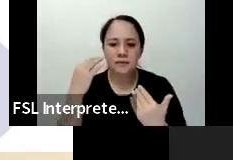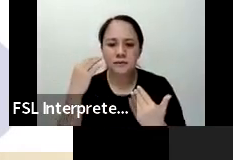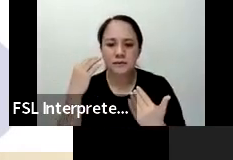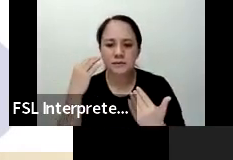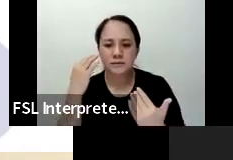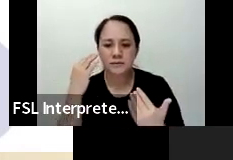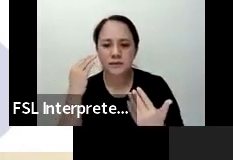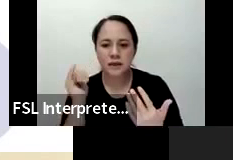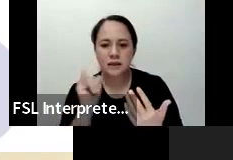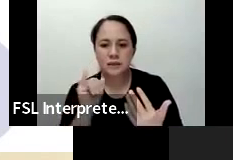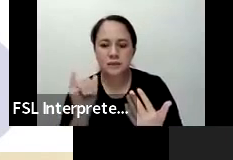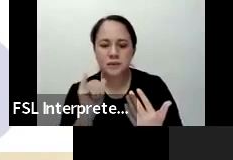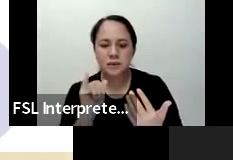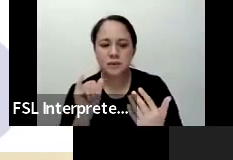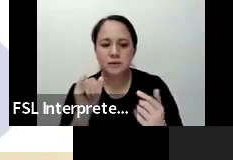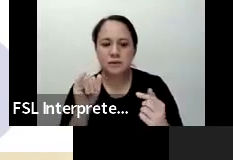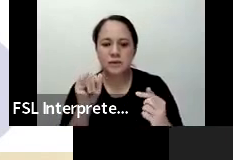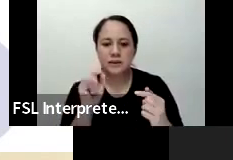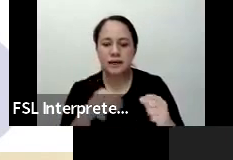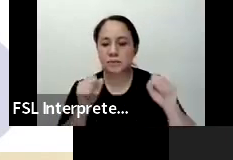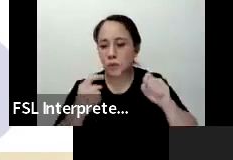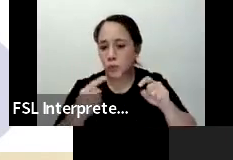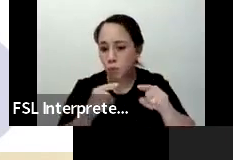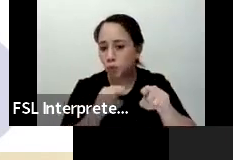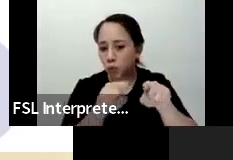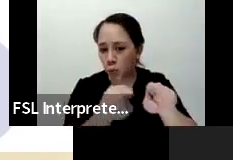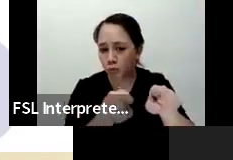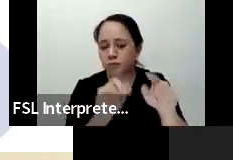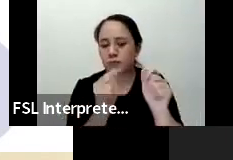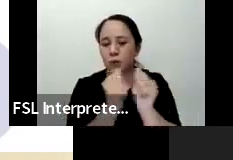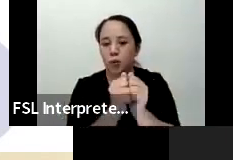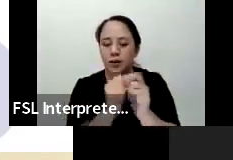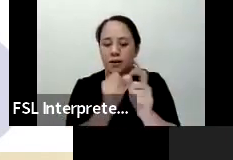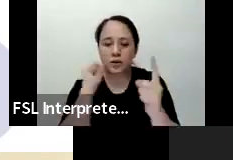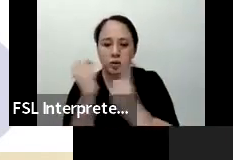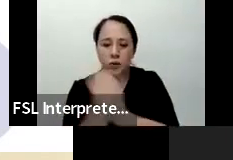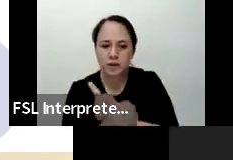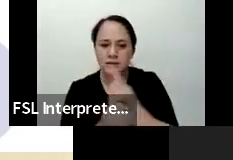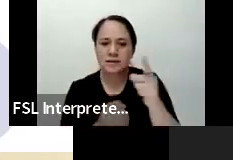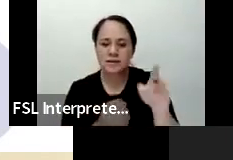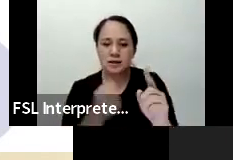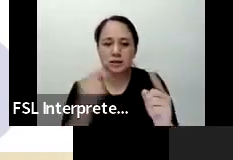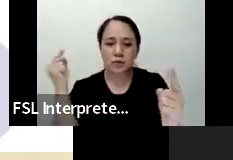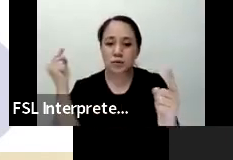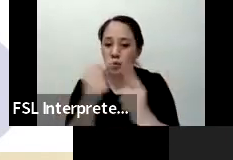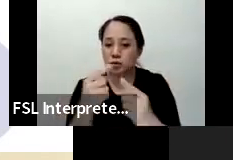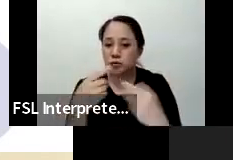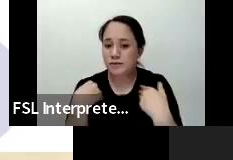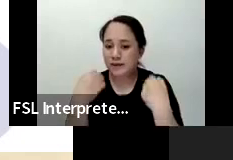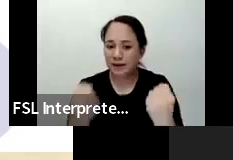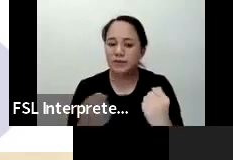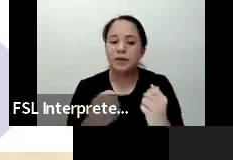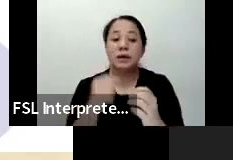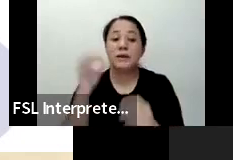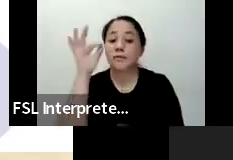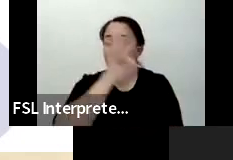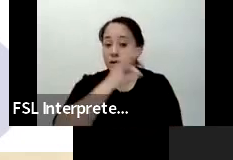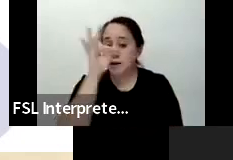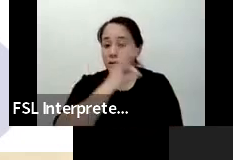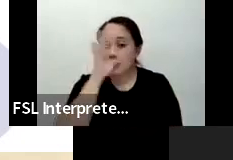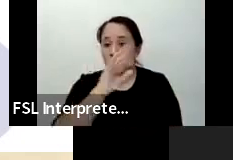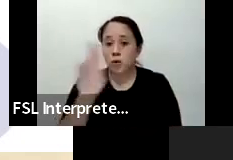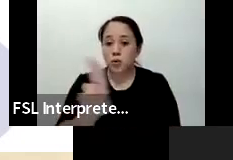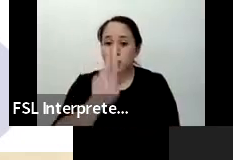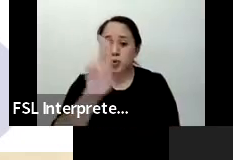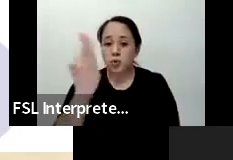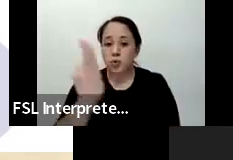being able to cope with the situation in the pursuit of wellness. In Filipino, when we use